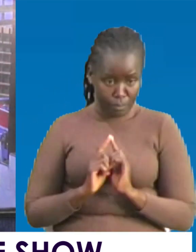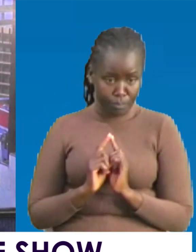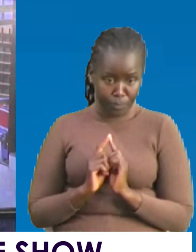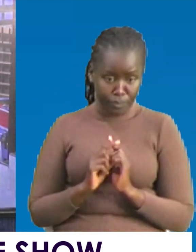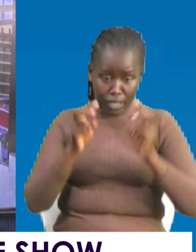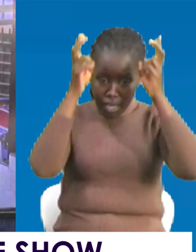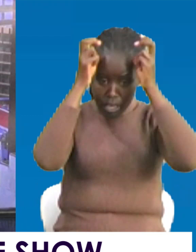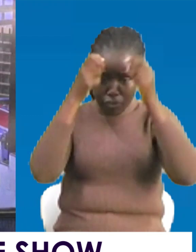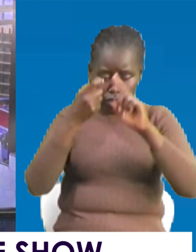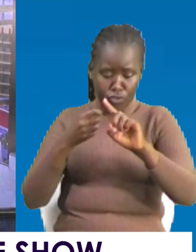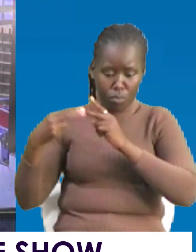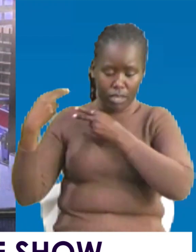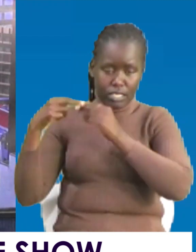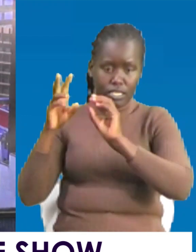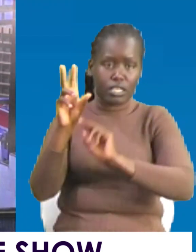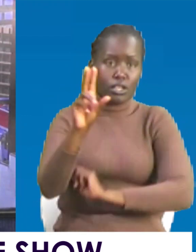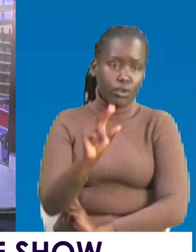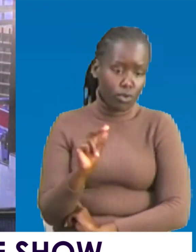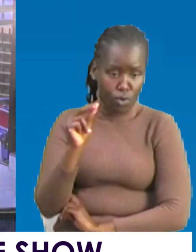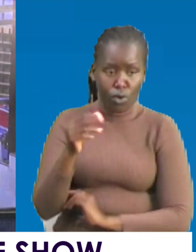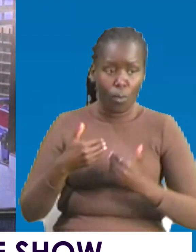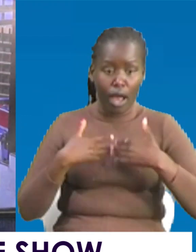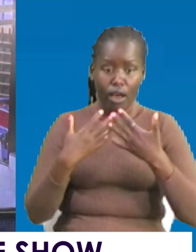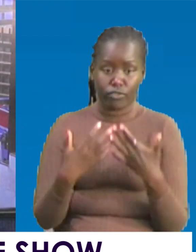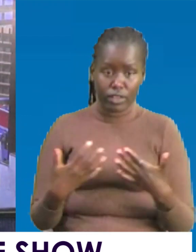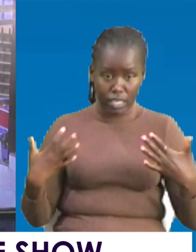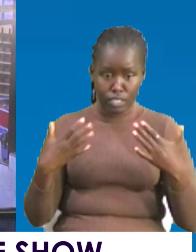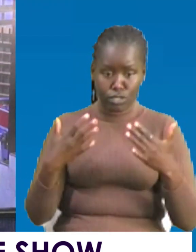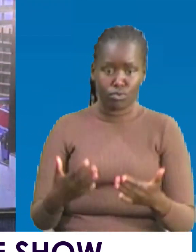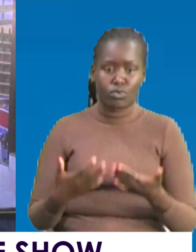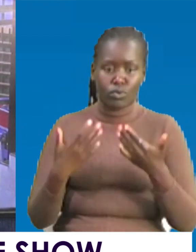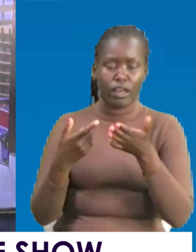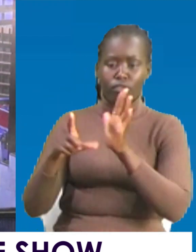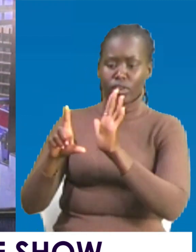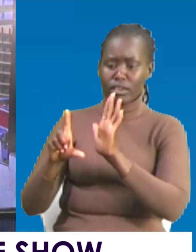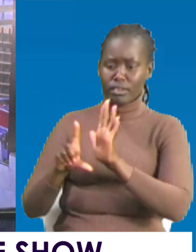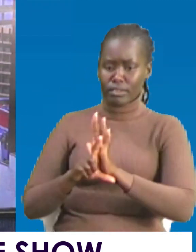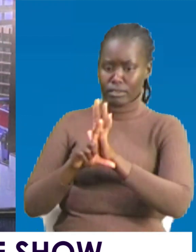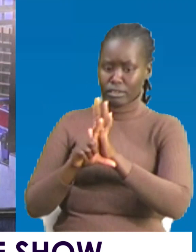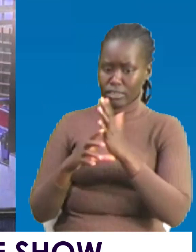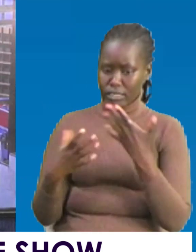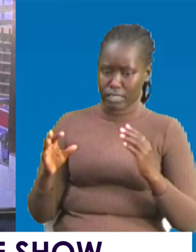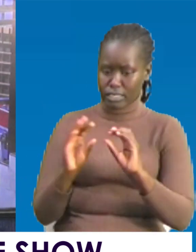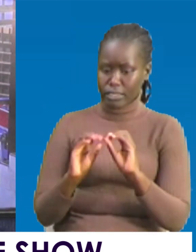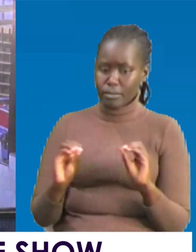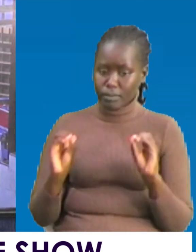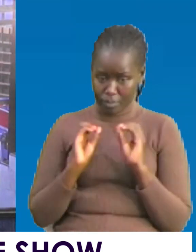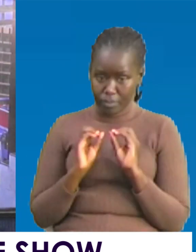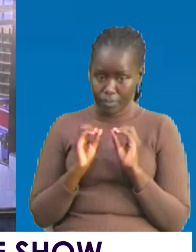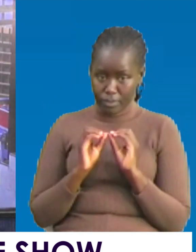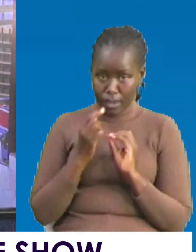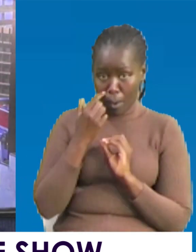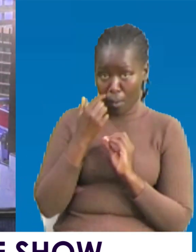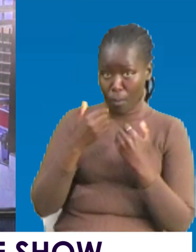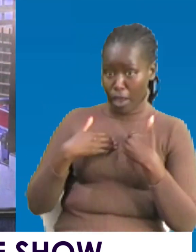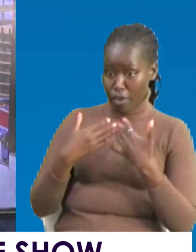history, no. There are things that you should not give legal ground for. Don't birth it in your time. There